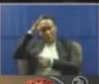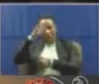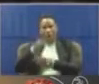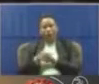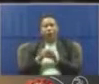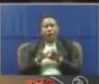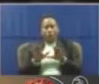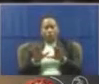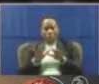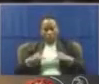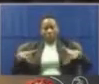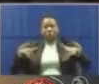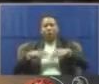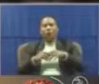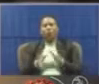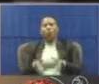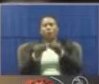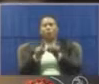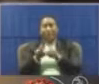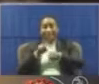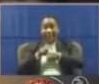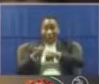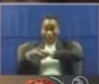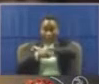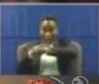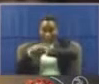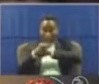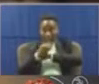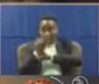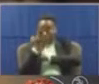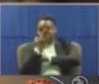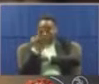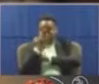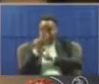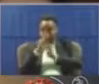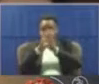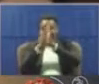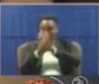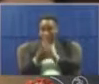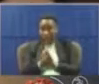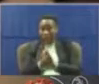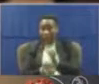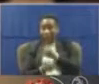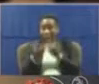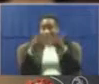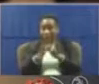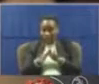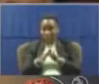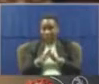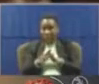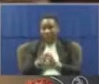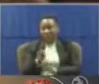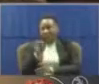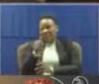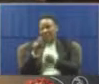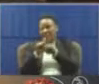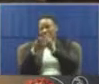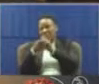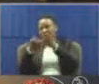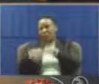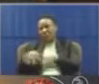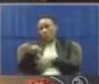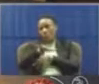and it found that whilst the looting, destruction, and violence have come and gone, what they found is that little has changed in the